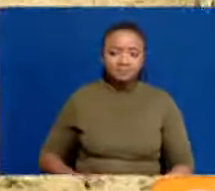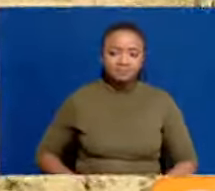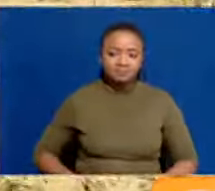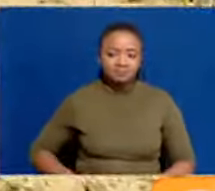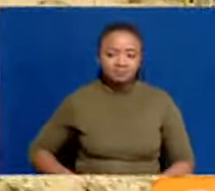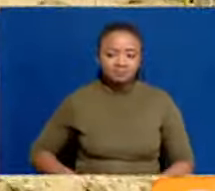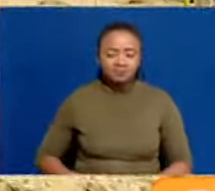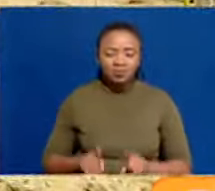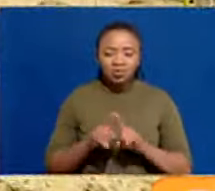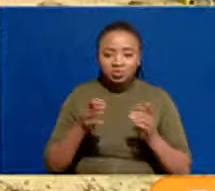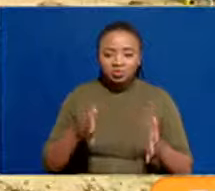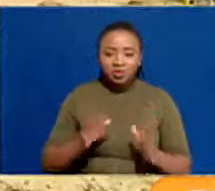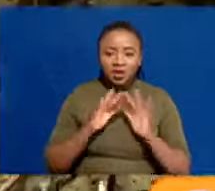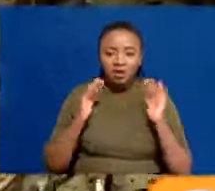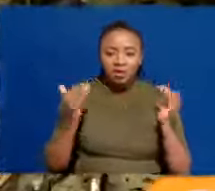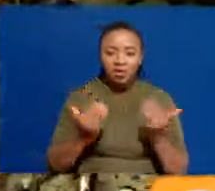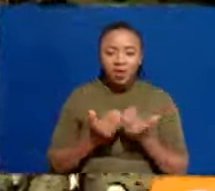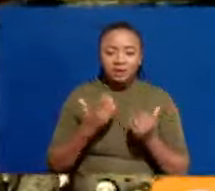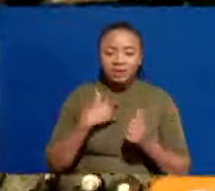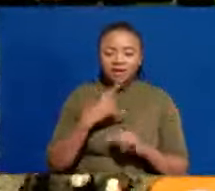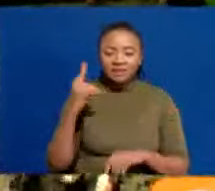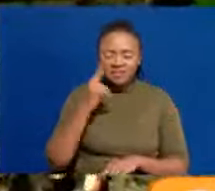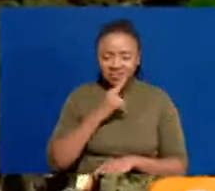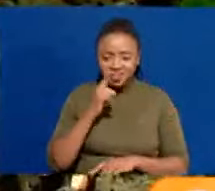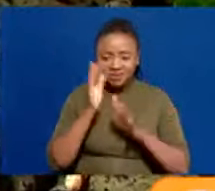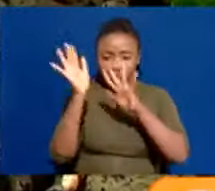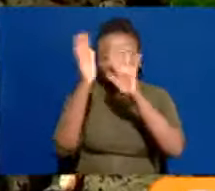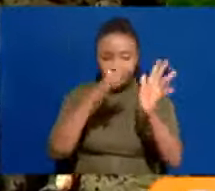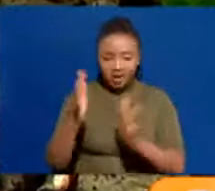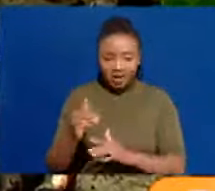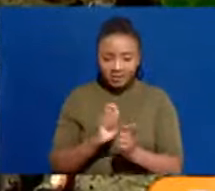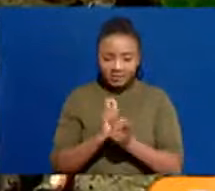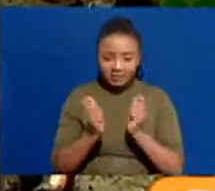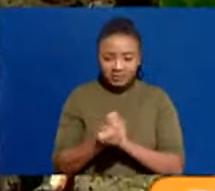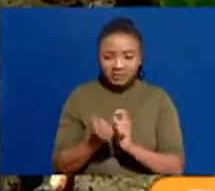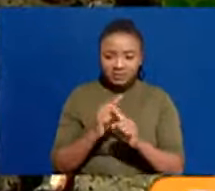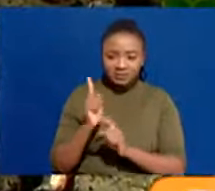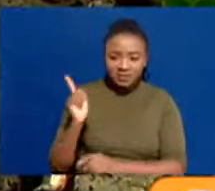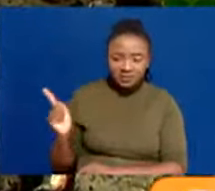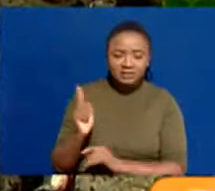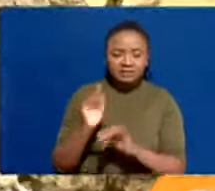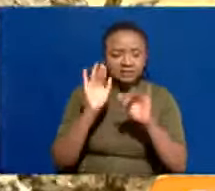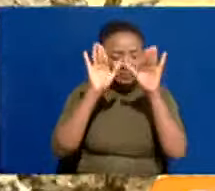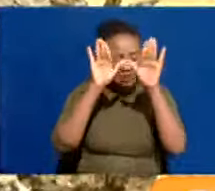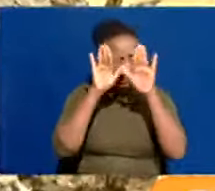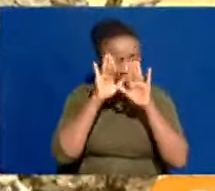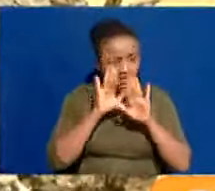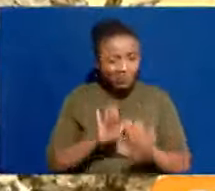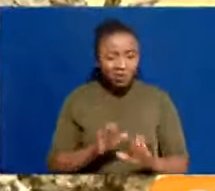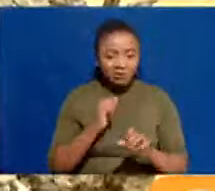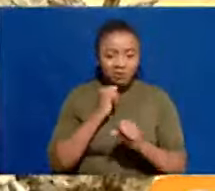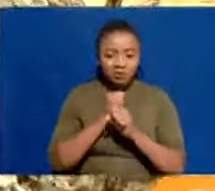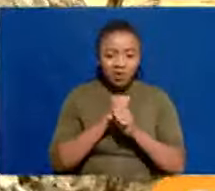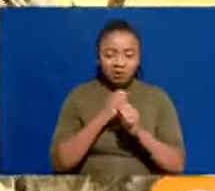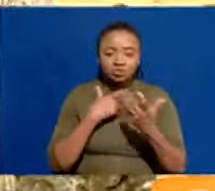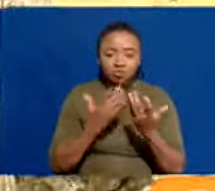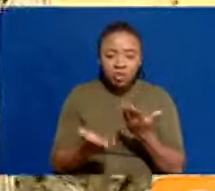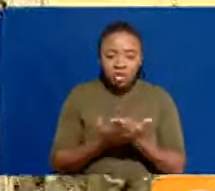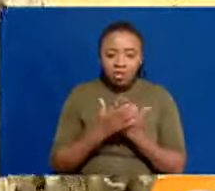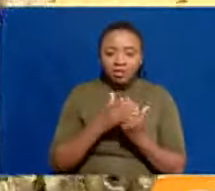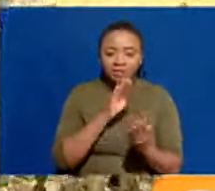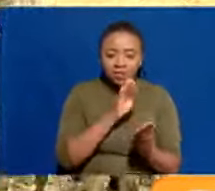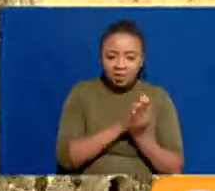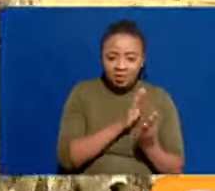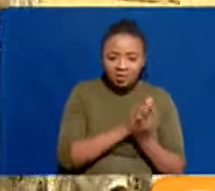when the world is faced with the very present threat of climate change, mangroves play a very important role in capturing and